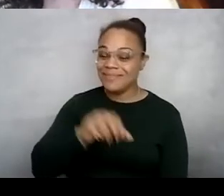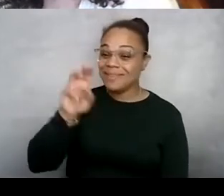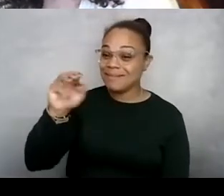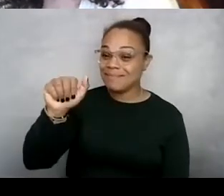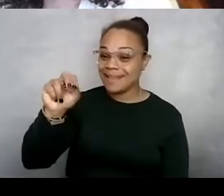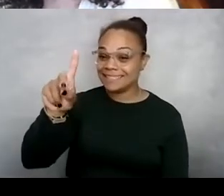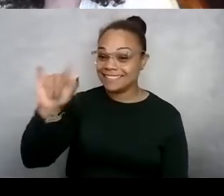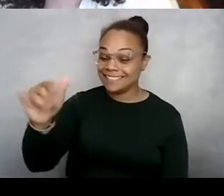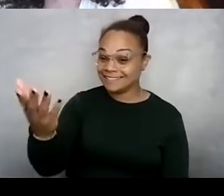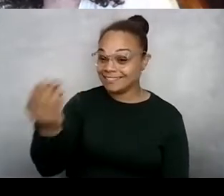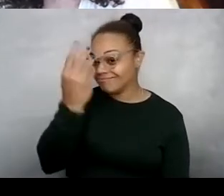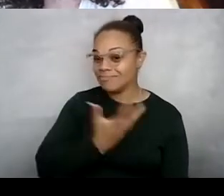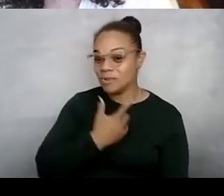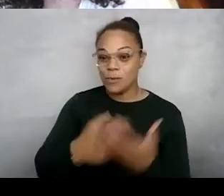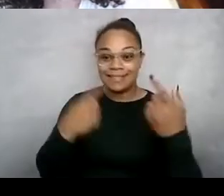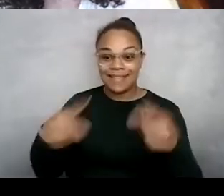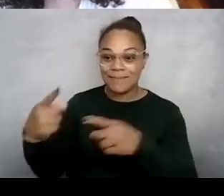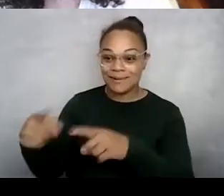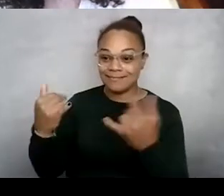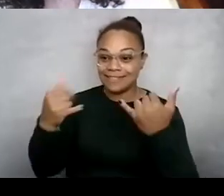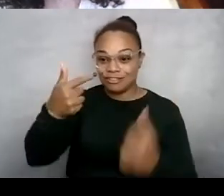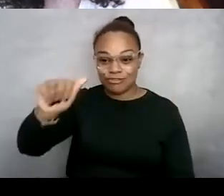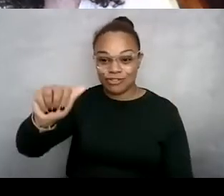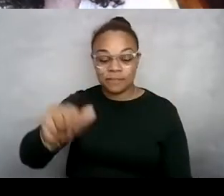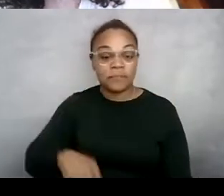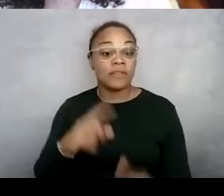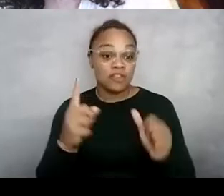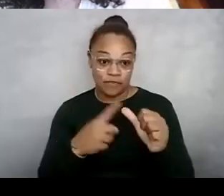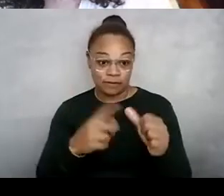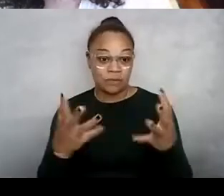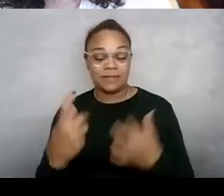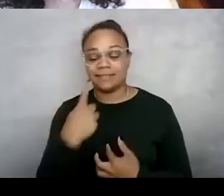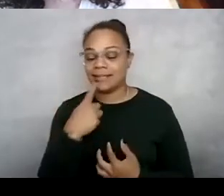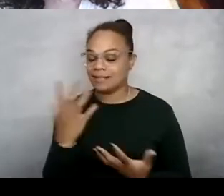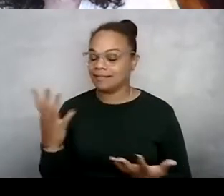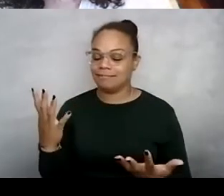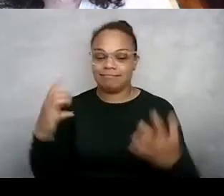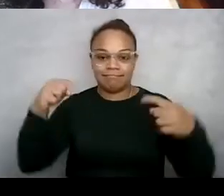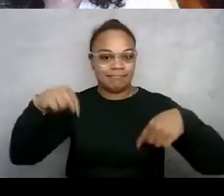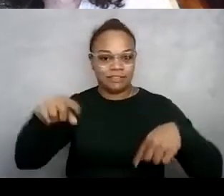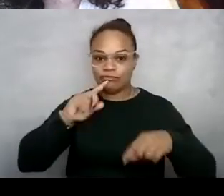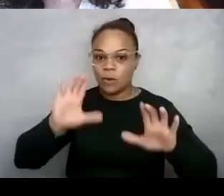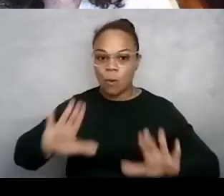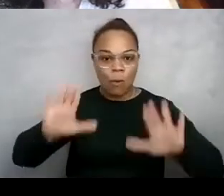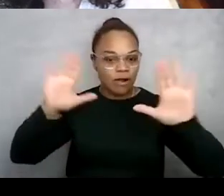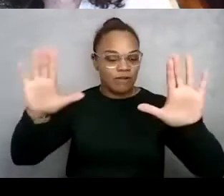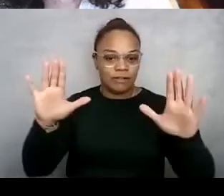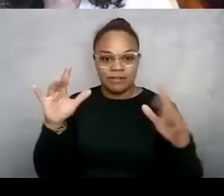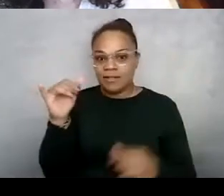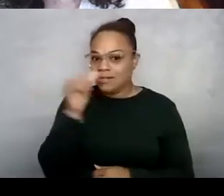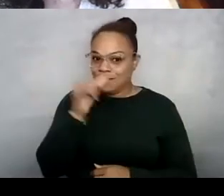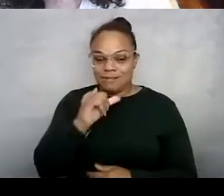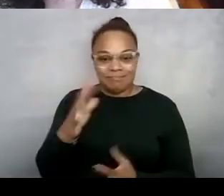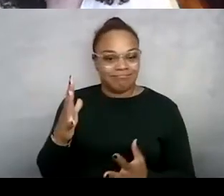happening in Georgia. Well, first of all, I want to say this is so wonderfully profound to be with Diego,